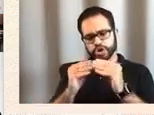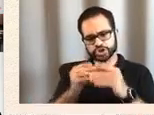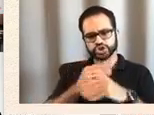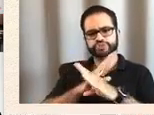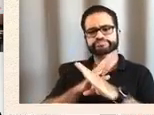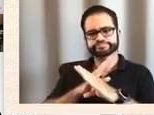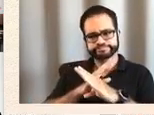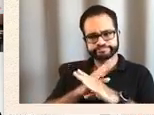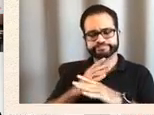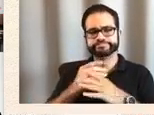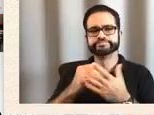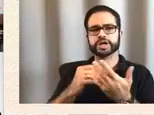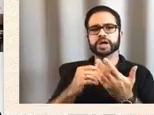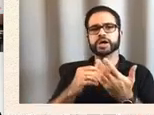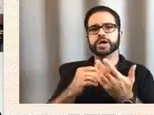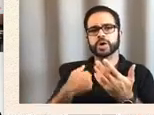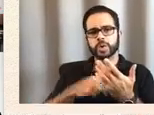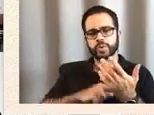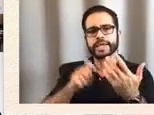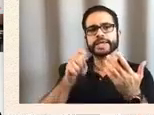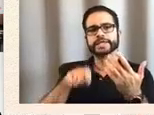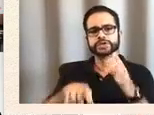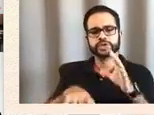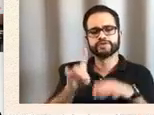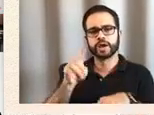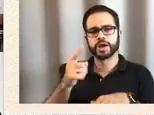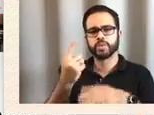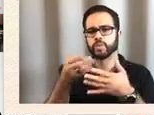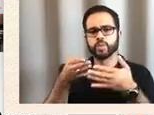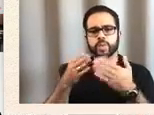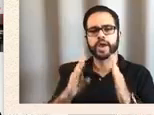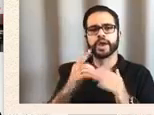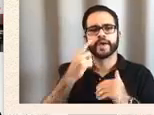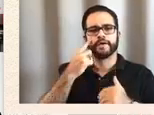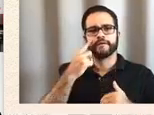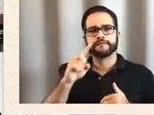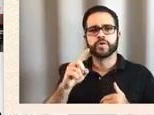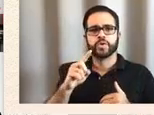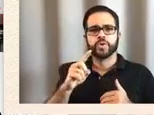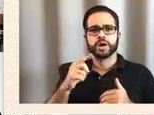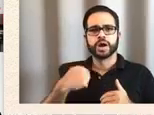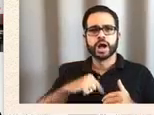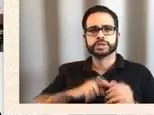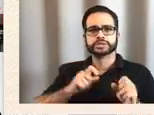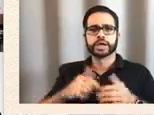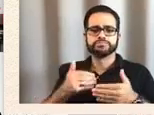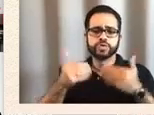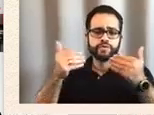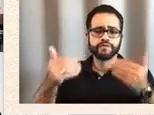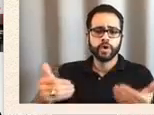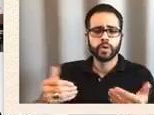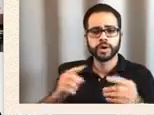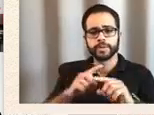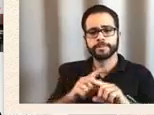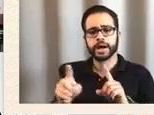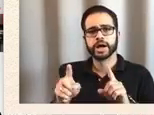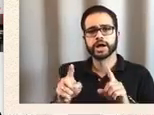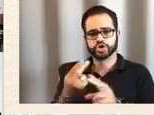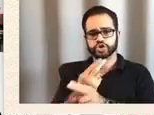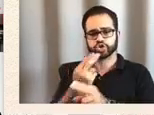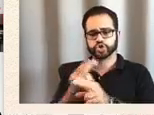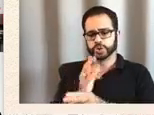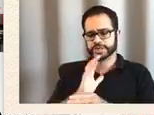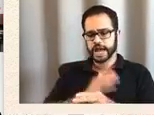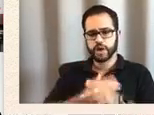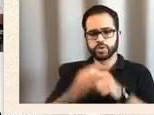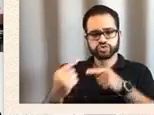and we need to find some way in order to move forward, but use our struggles in a